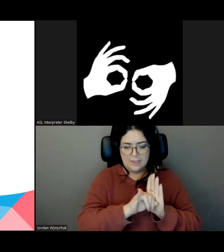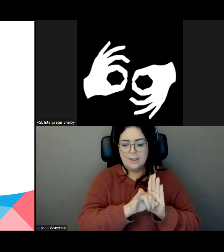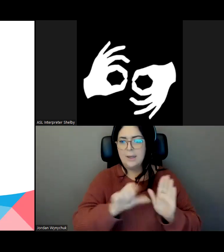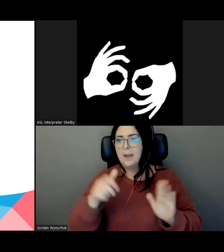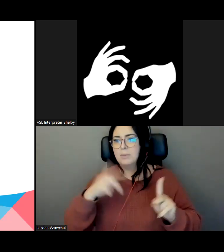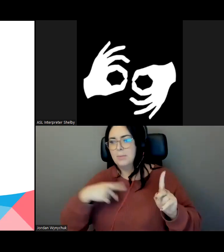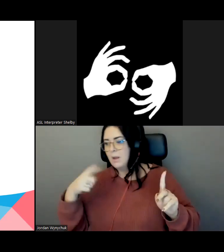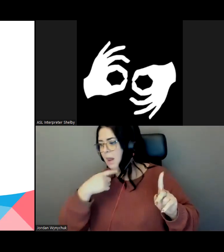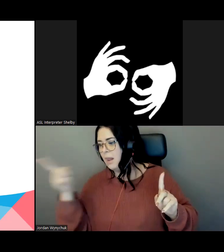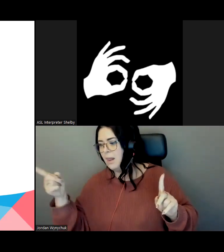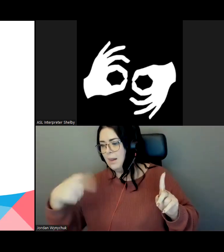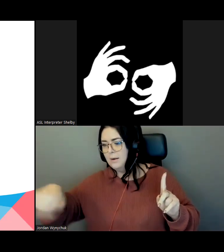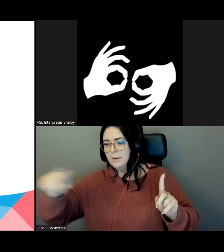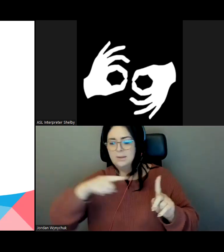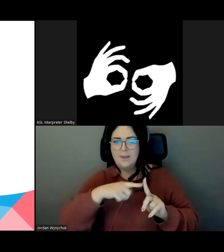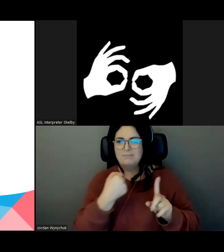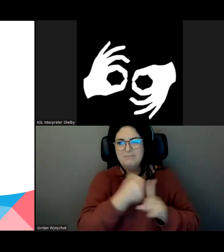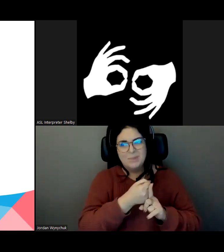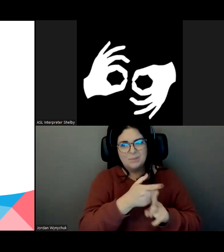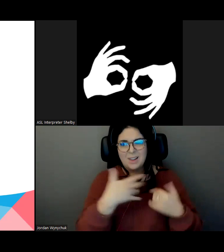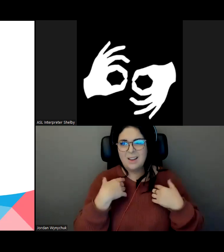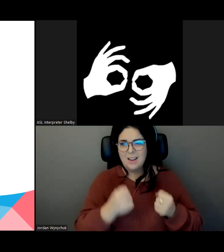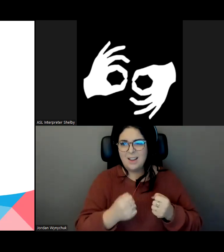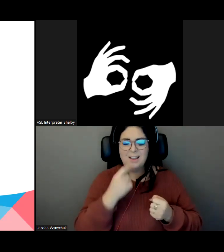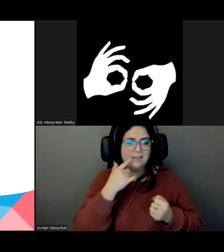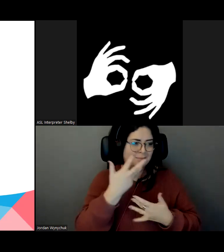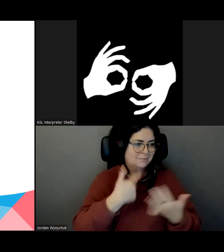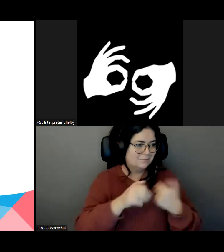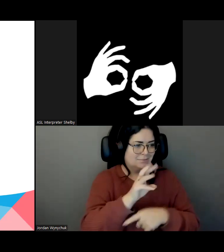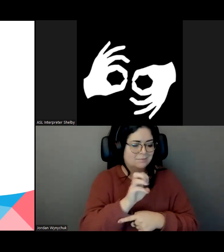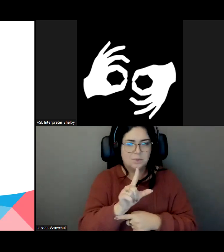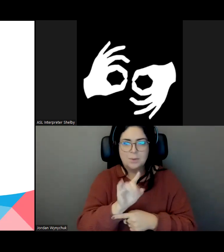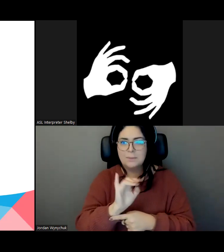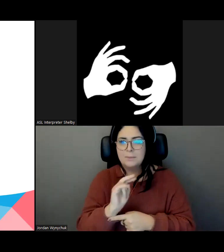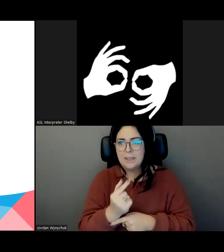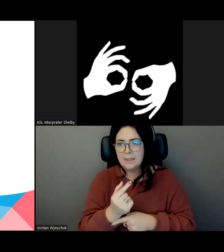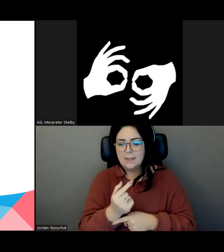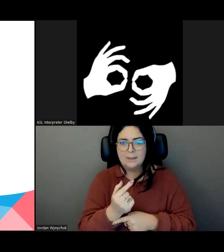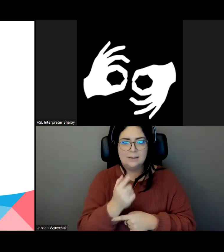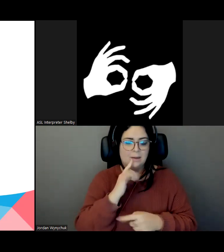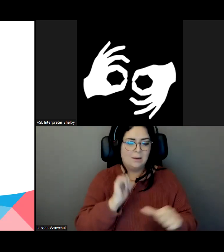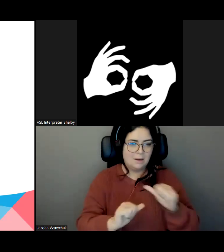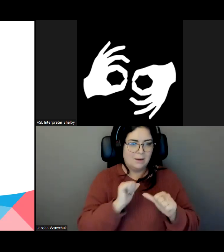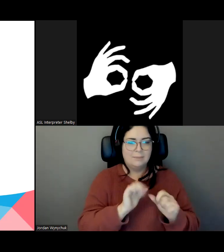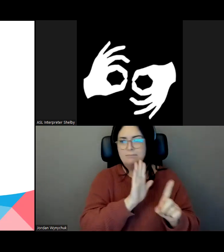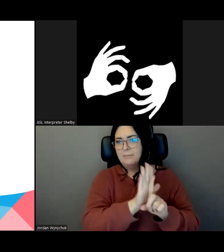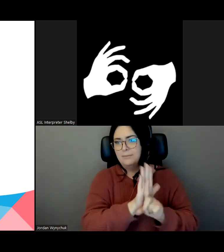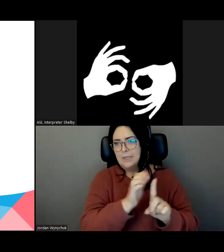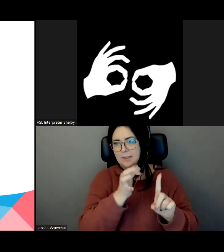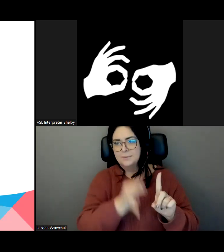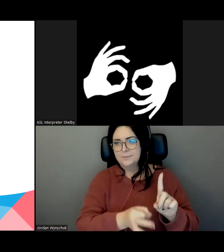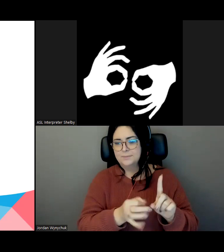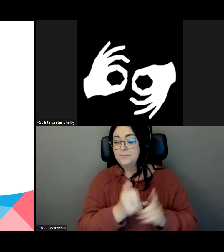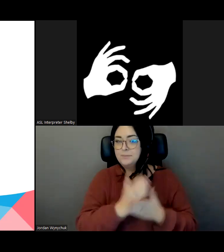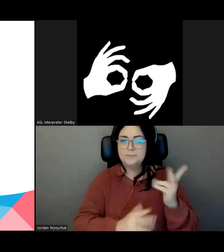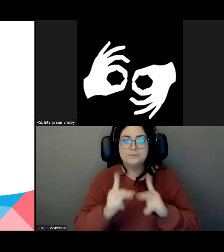their social well-being. It's up to them to decide when to come out, if at all. There are some folks that